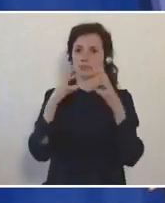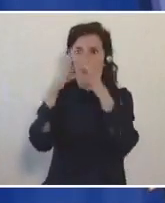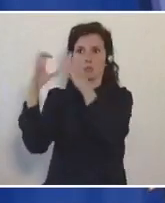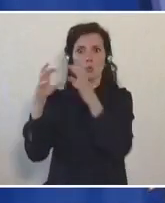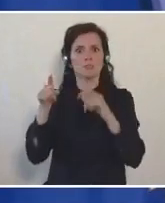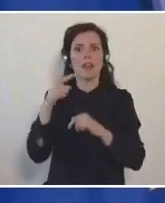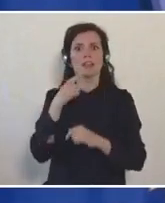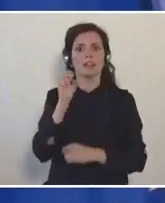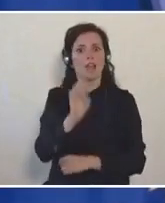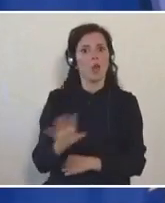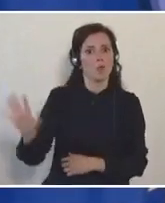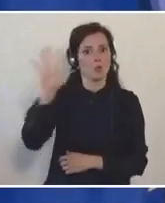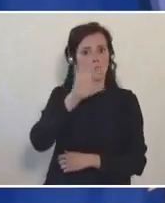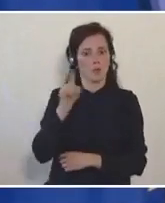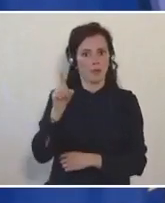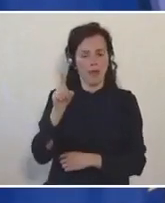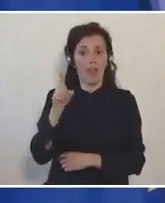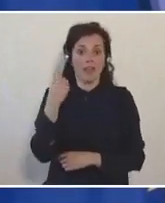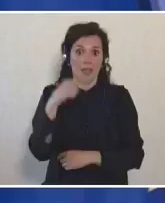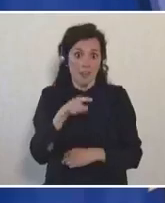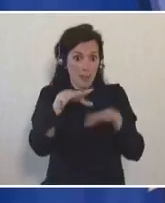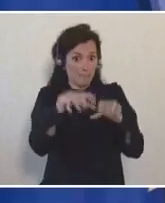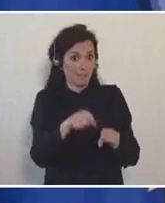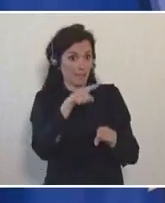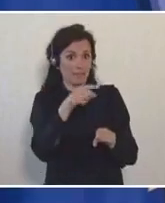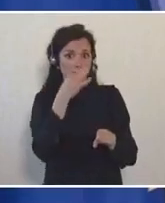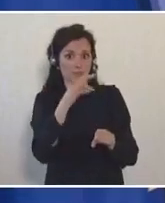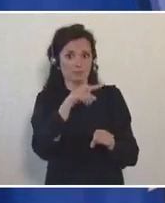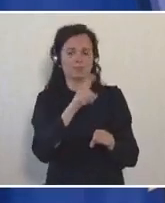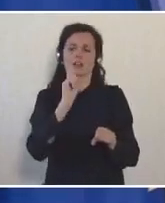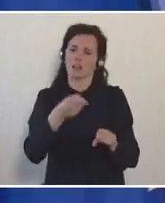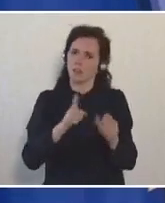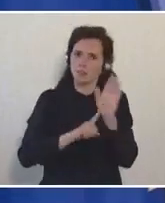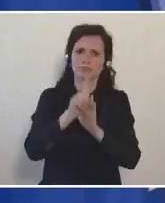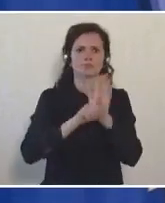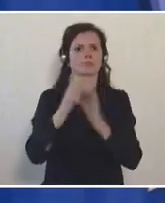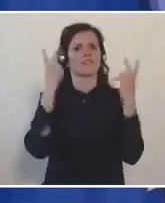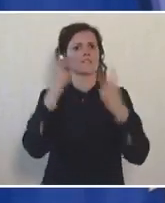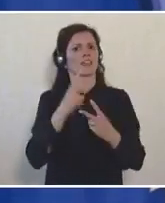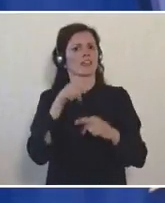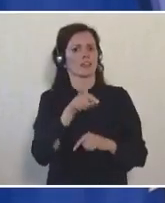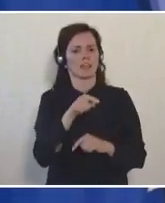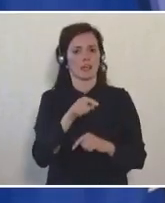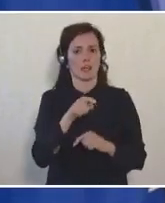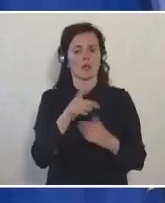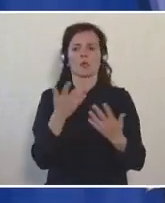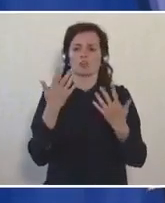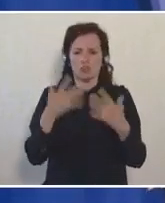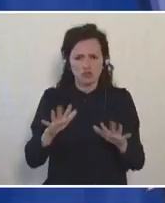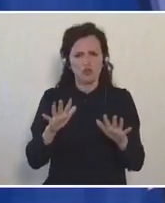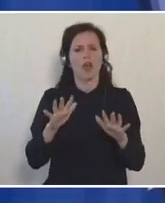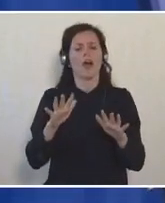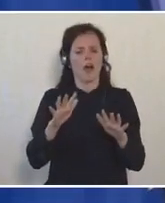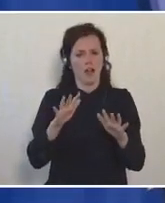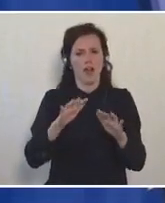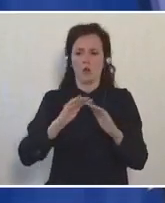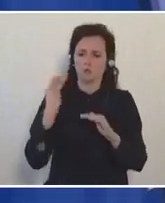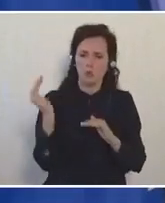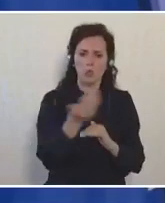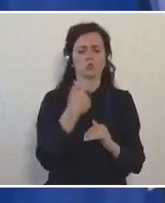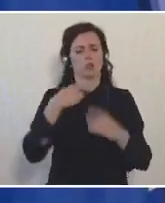they are well thought through, and they were public. So publicly said, BioNTech, Pfizer,